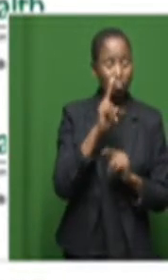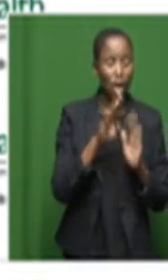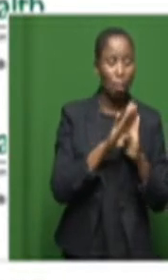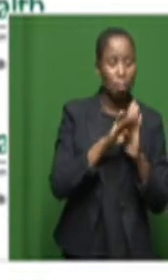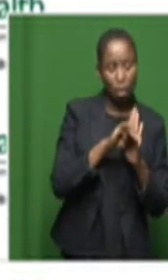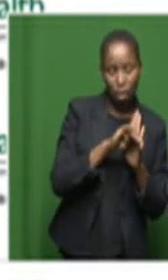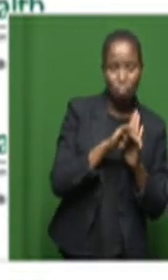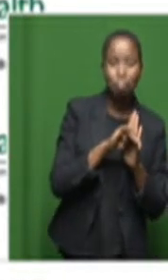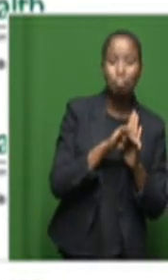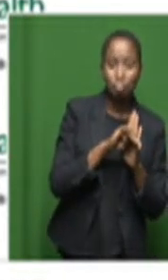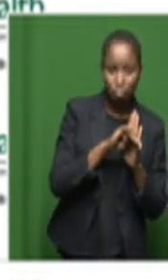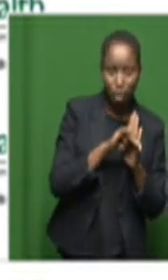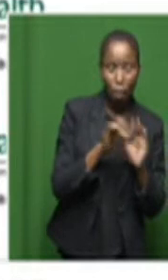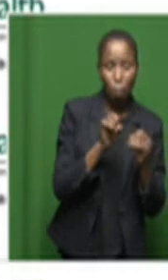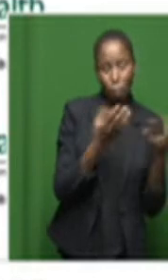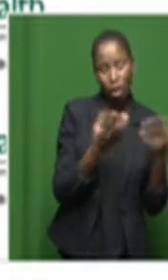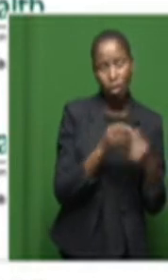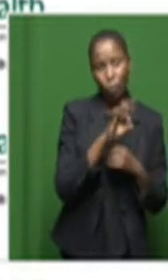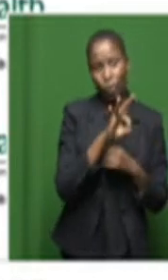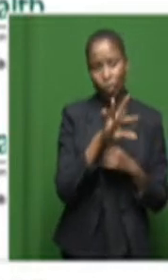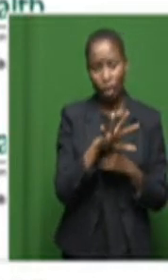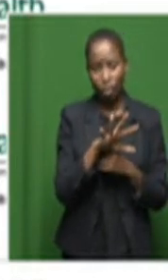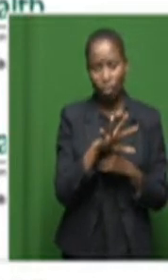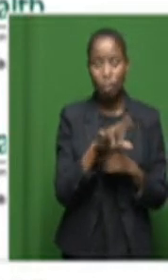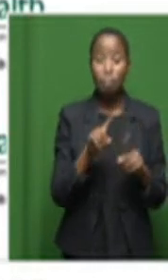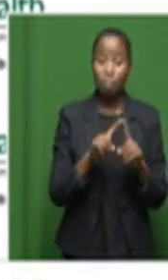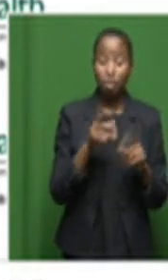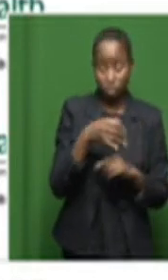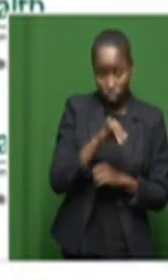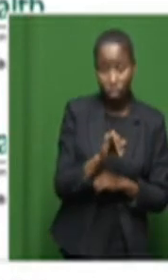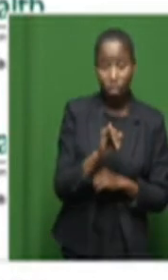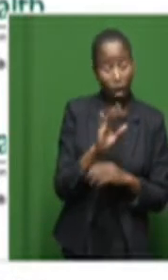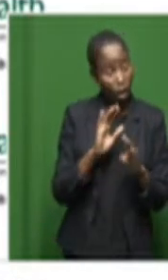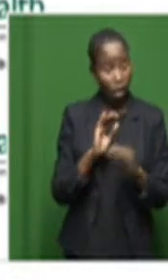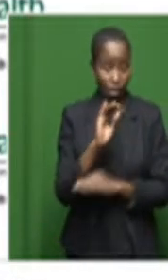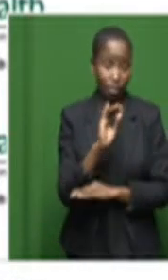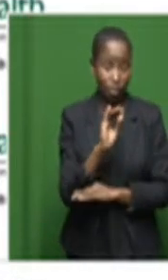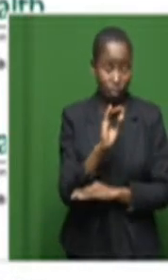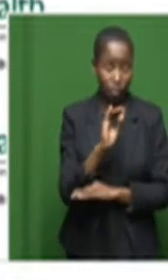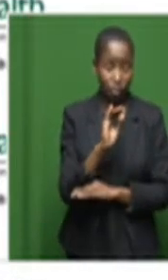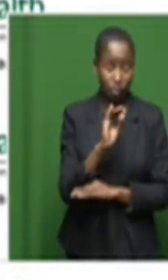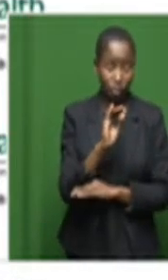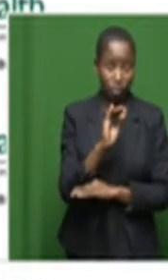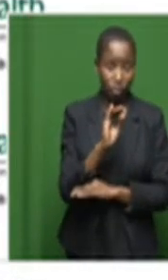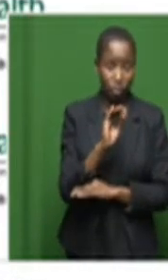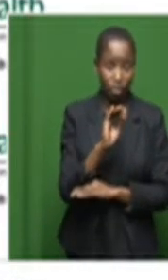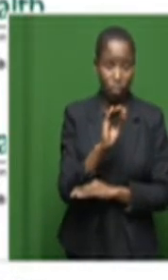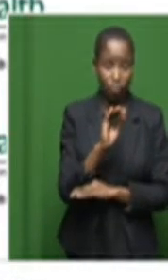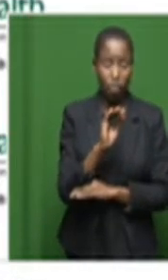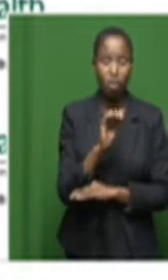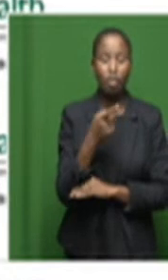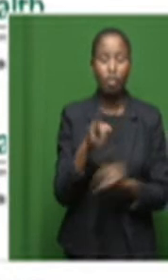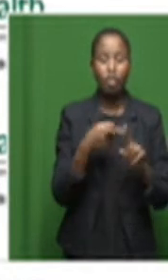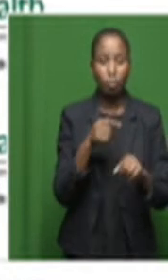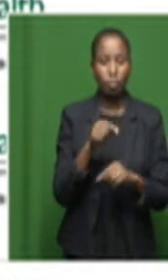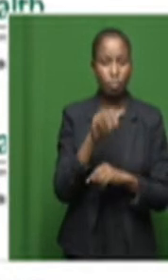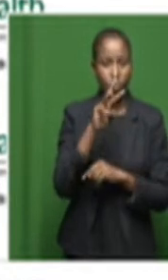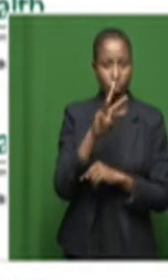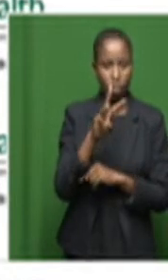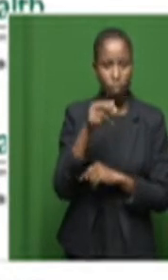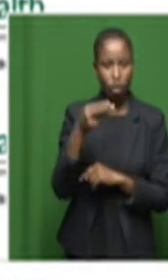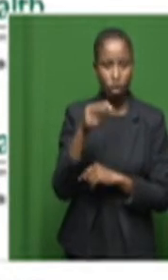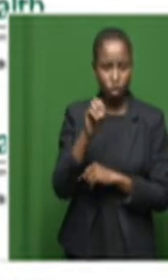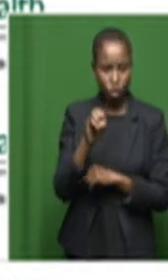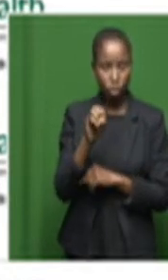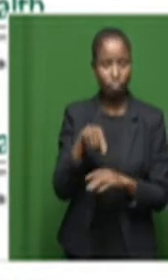high of about 35, is still very high in the terms of the WHO